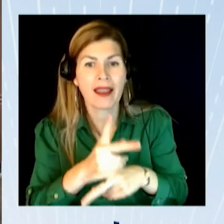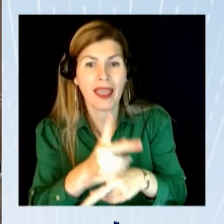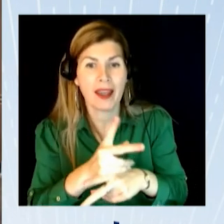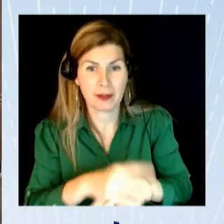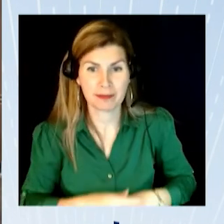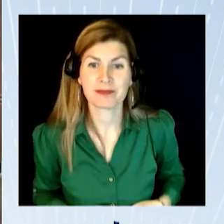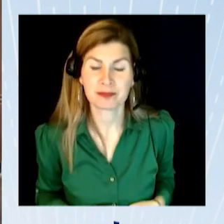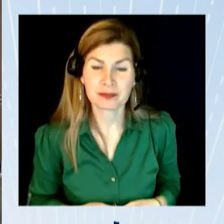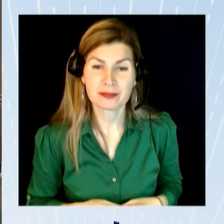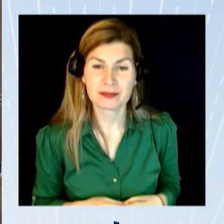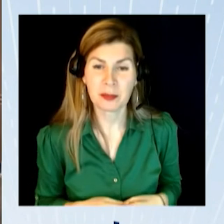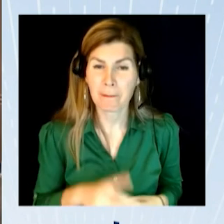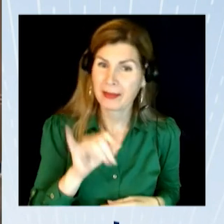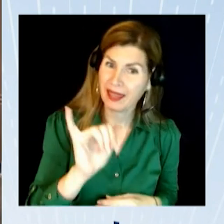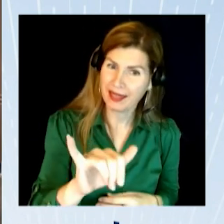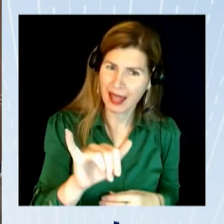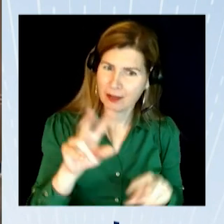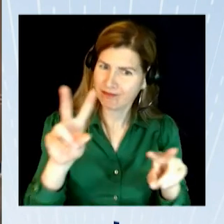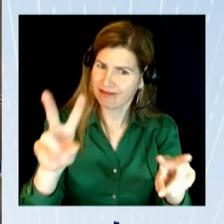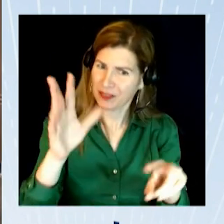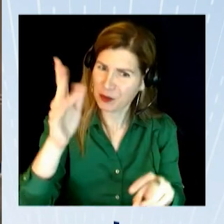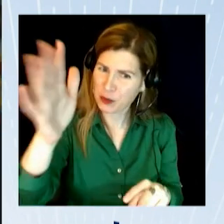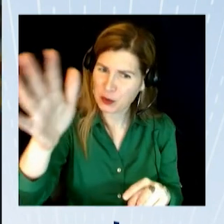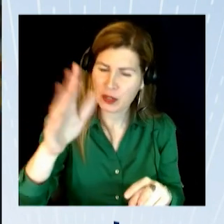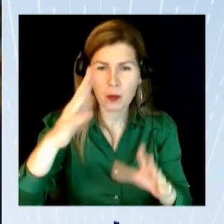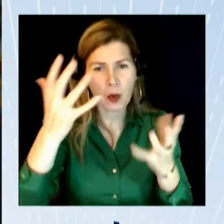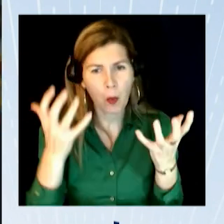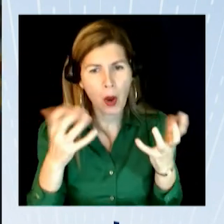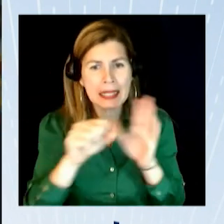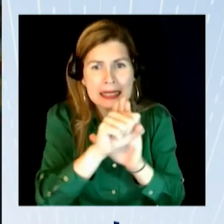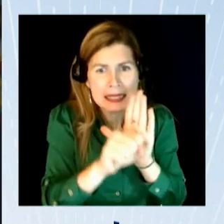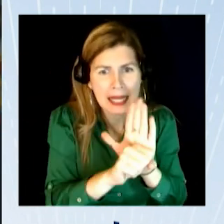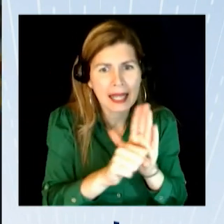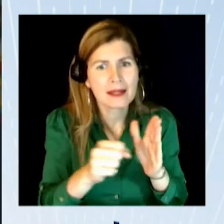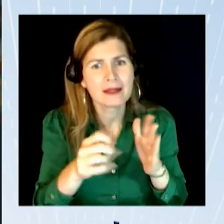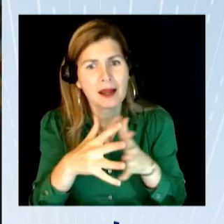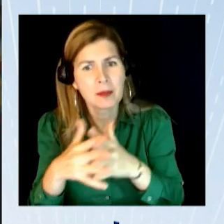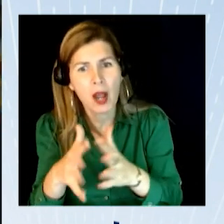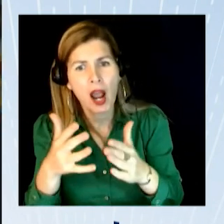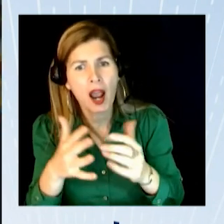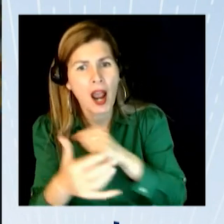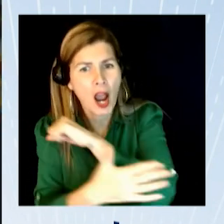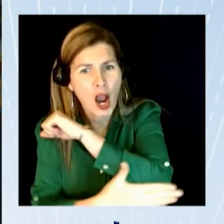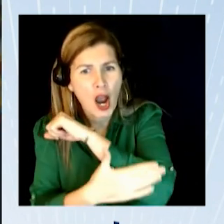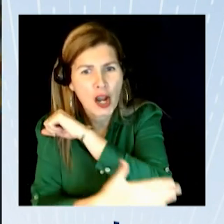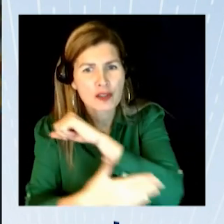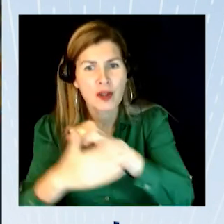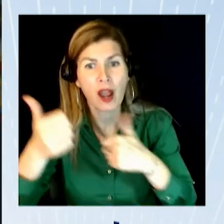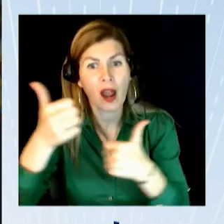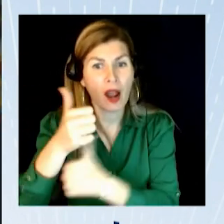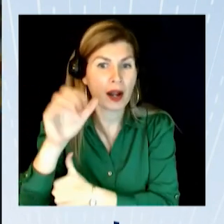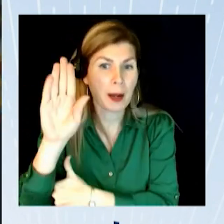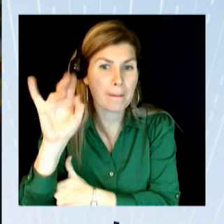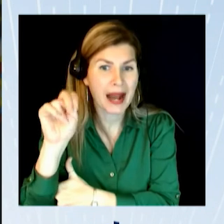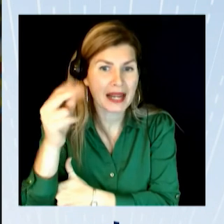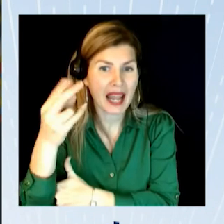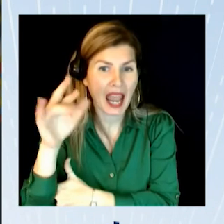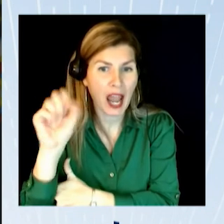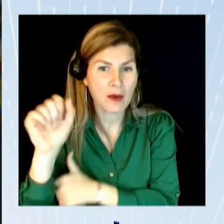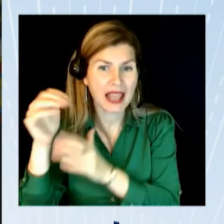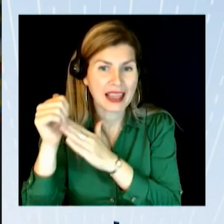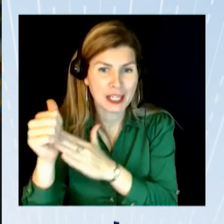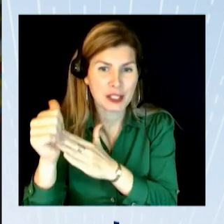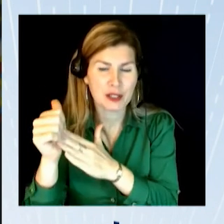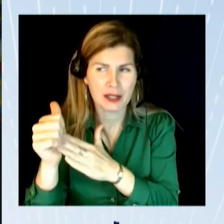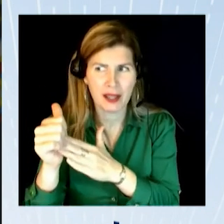So this is where the future lies. We're building a state and a country under President Biden and Vice President Harris's leadership where everybody